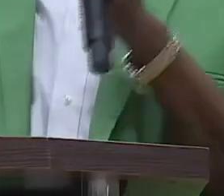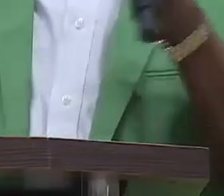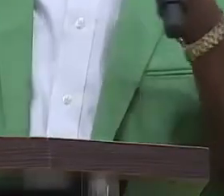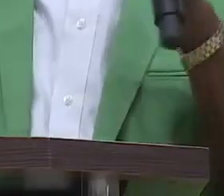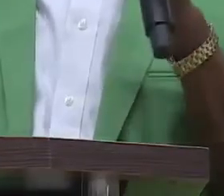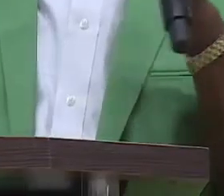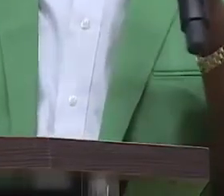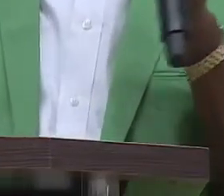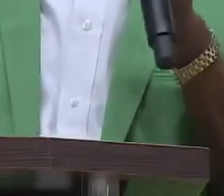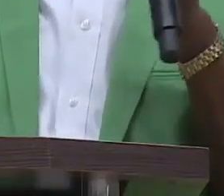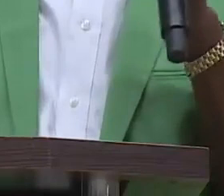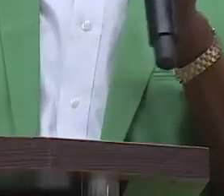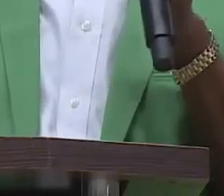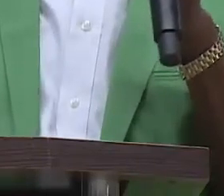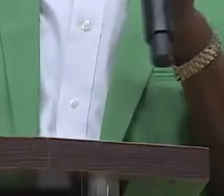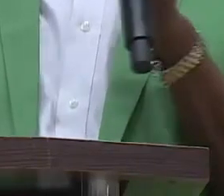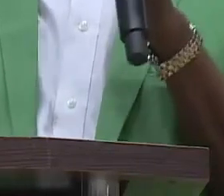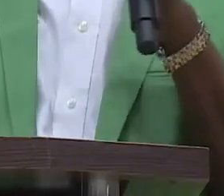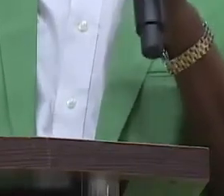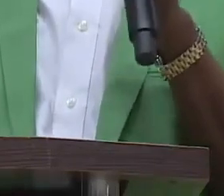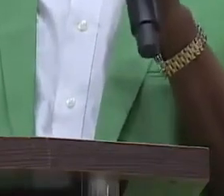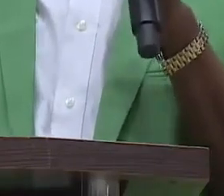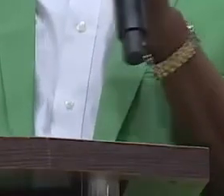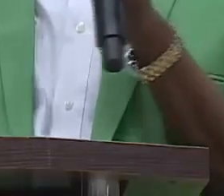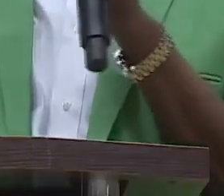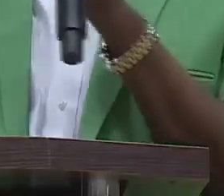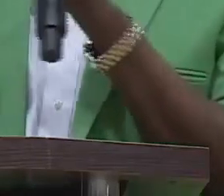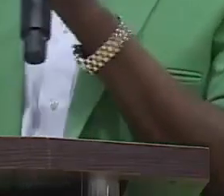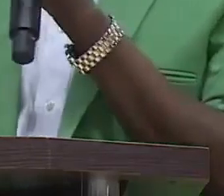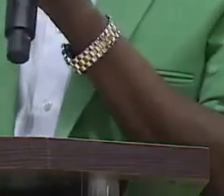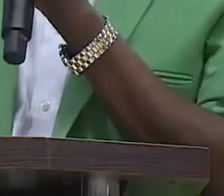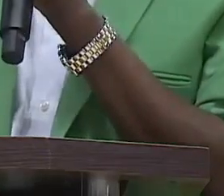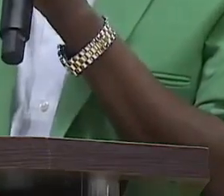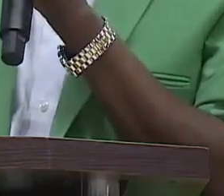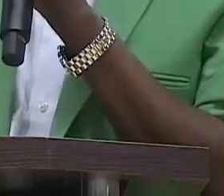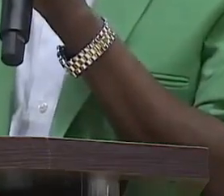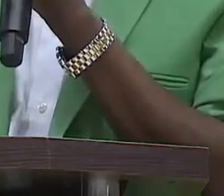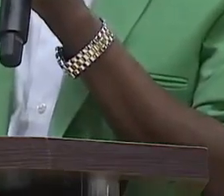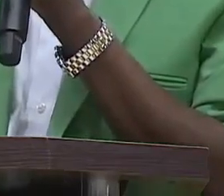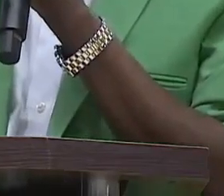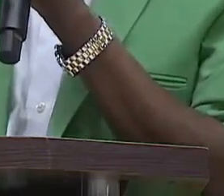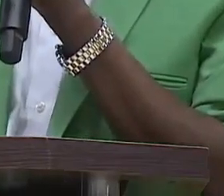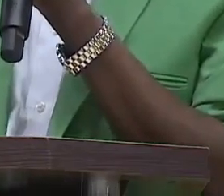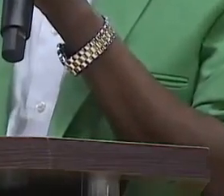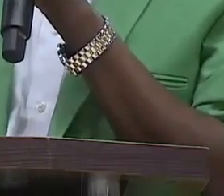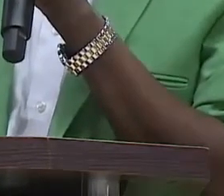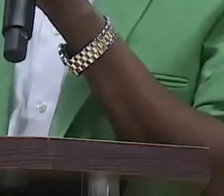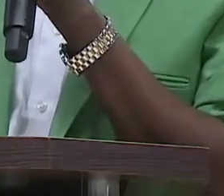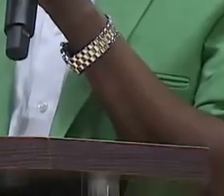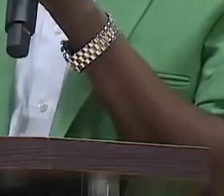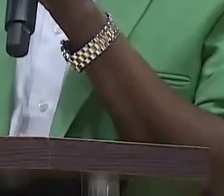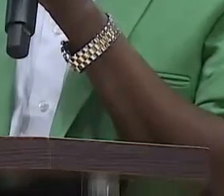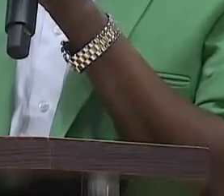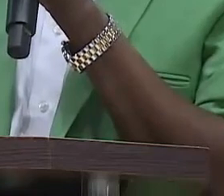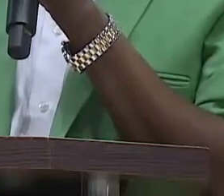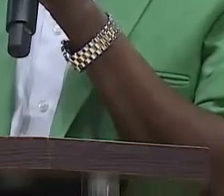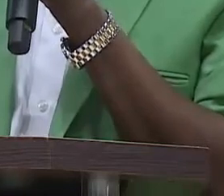Or if you want to contact me any other way, but it has to be